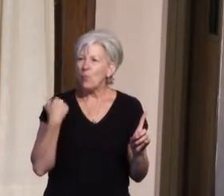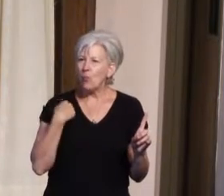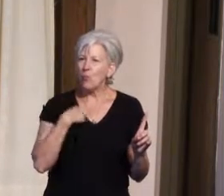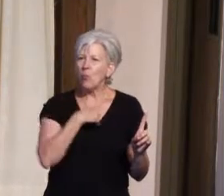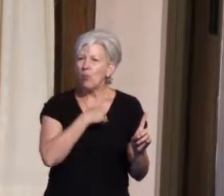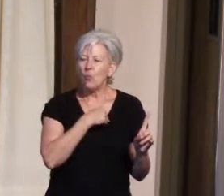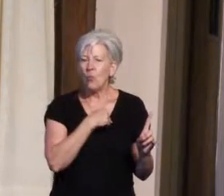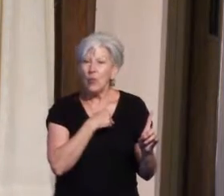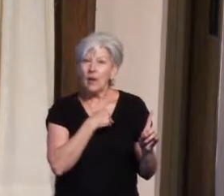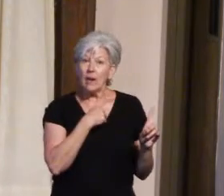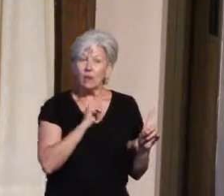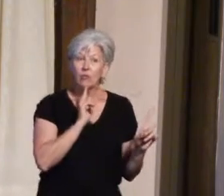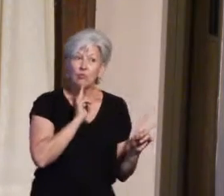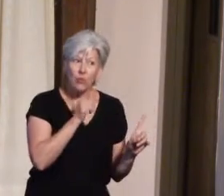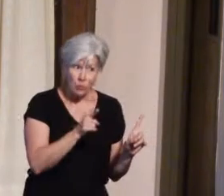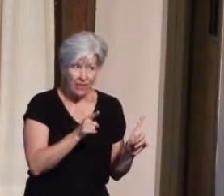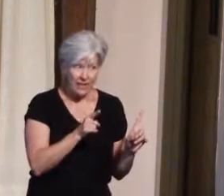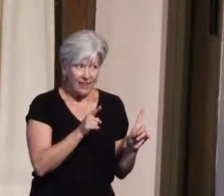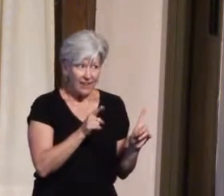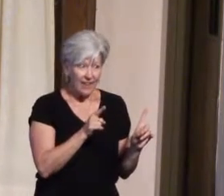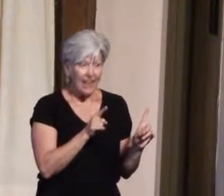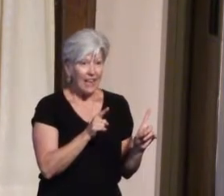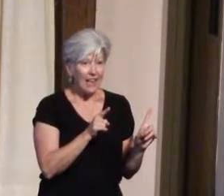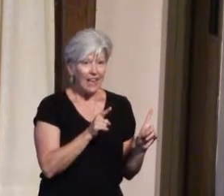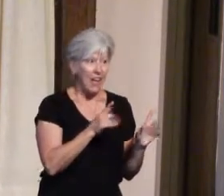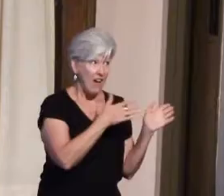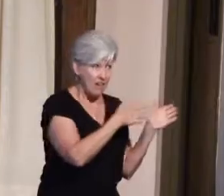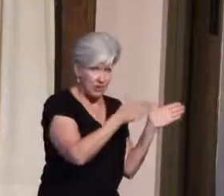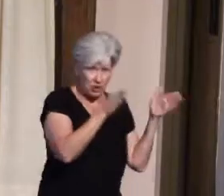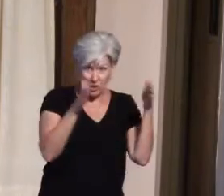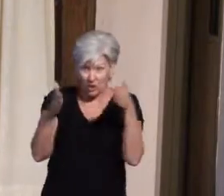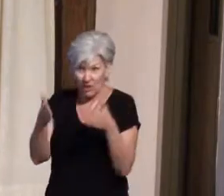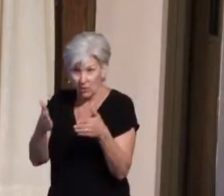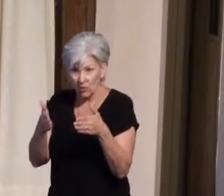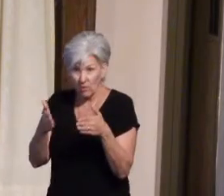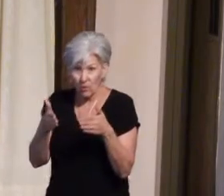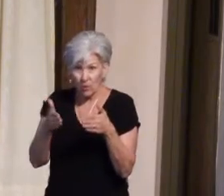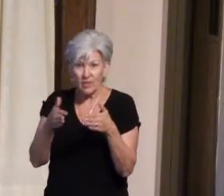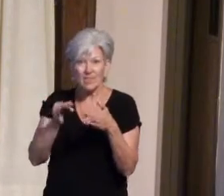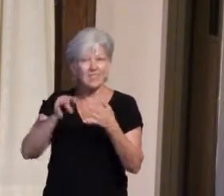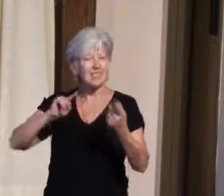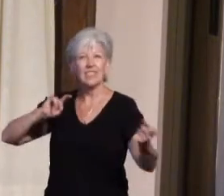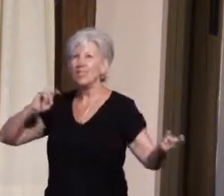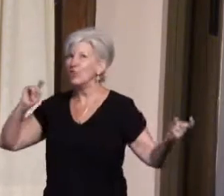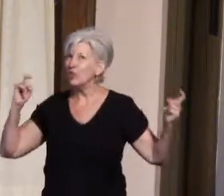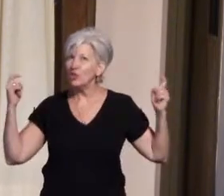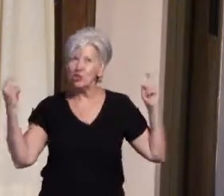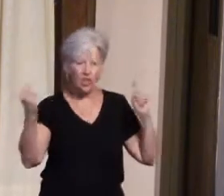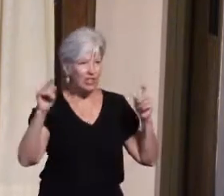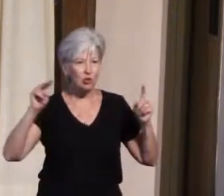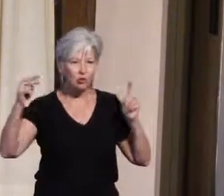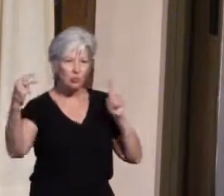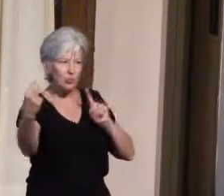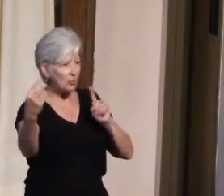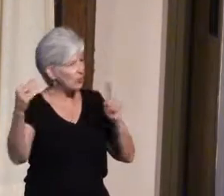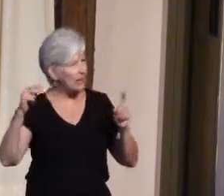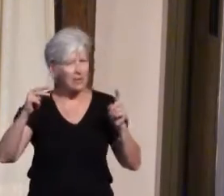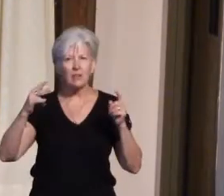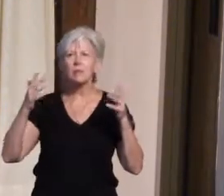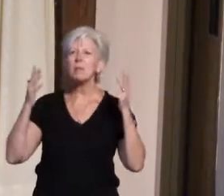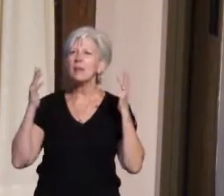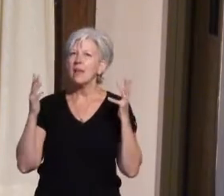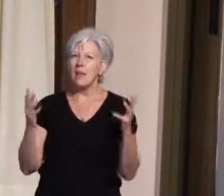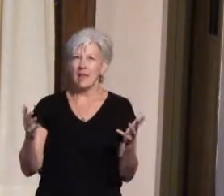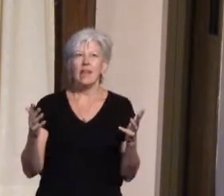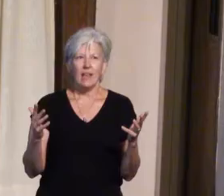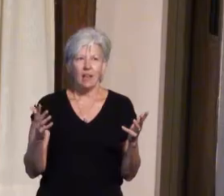about and we put our focus on gratitude. It's in, what's that little pamphlet, the Golden Key. Stop thinking about what's bothering you and